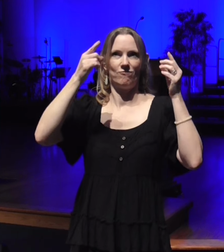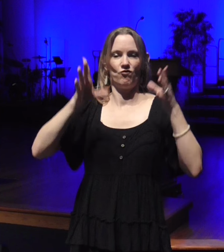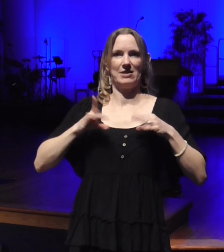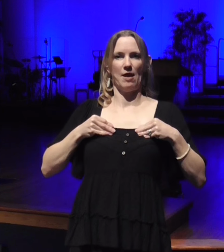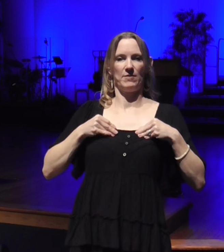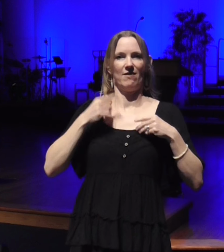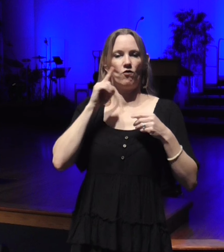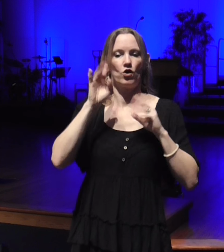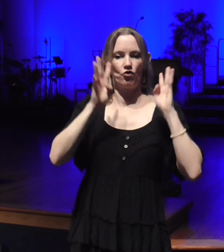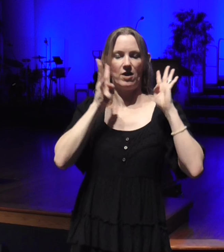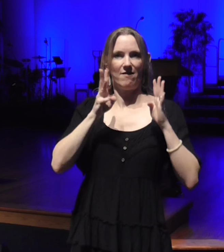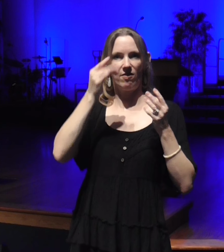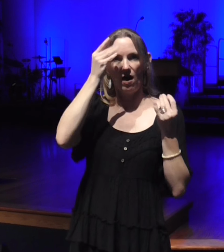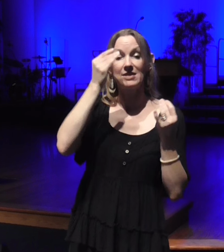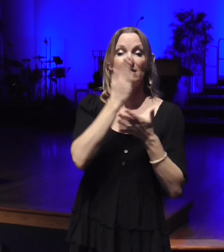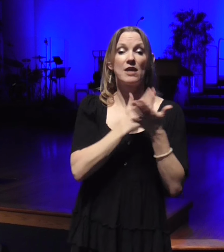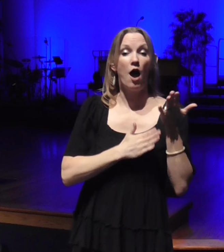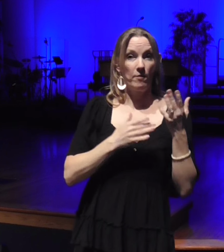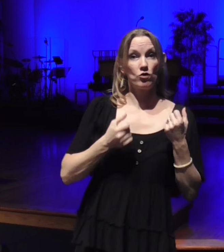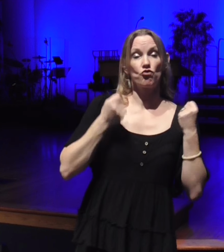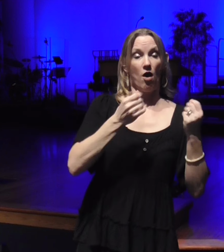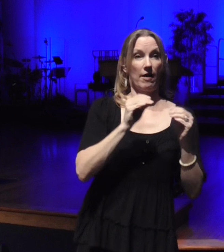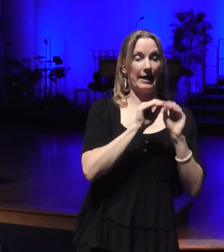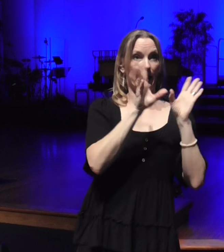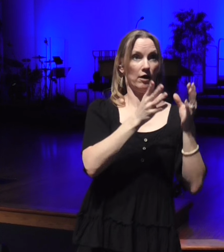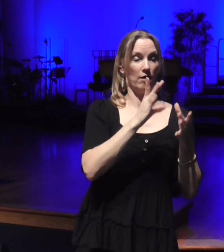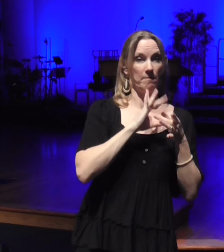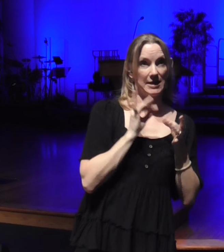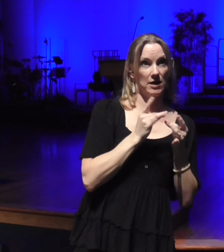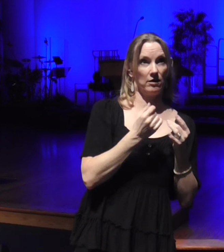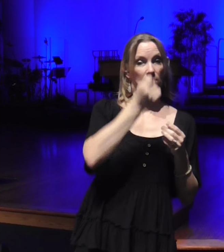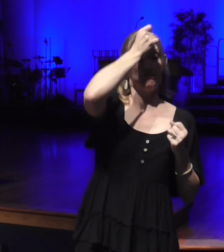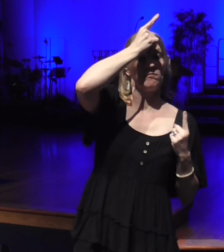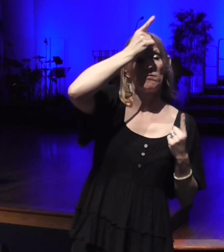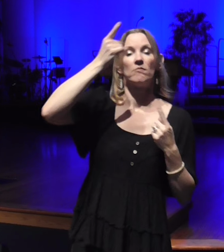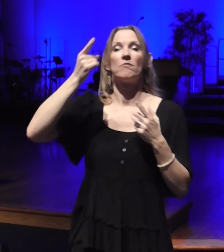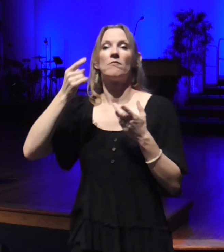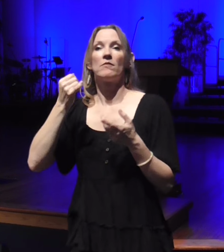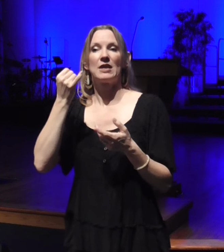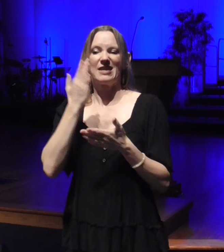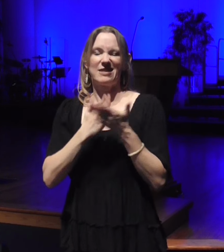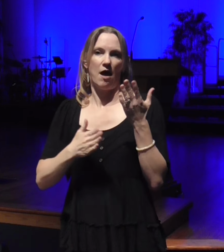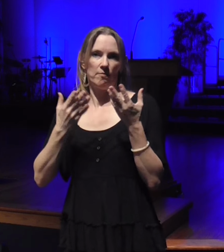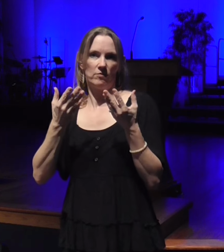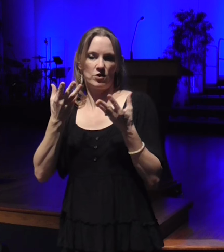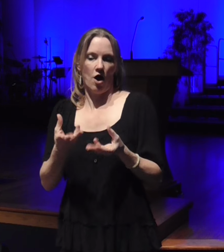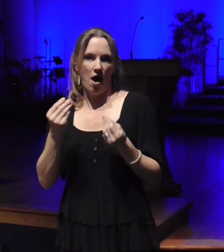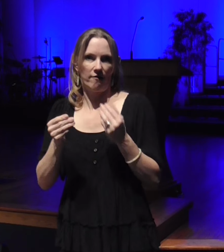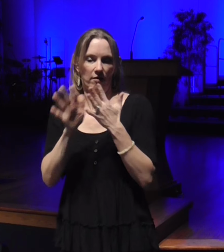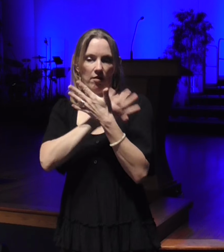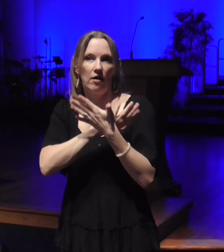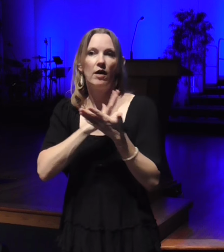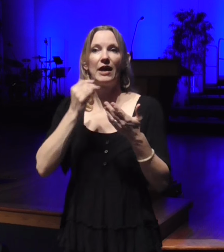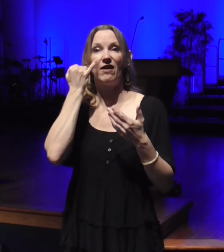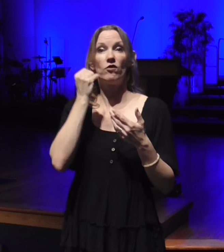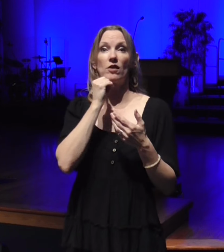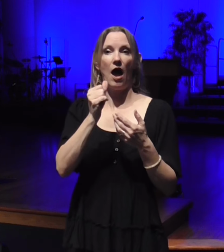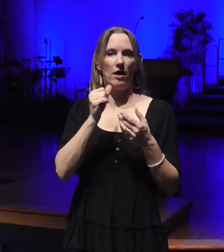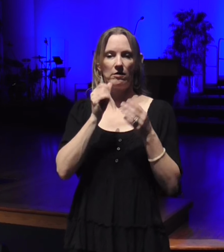on strong, others are more faint. If your antenna isn't sensitively tuned, you're likely to lose the data in